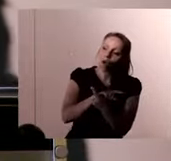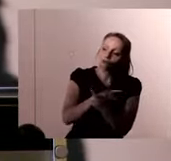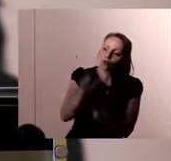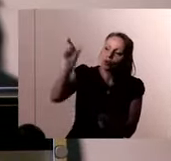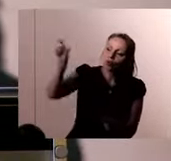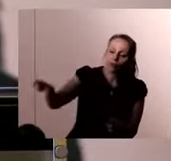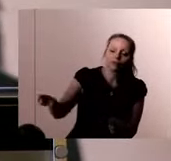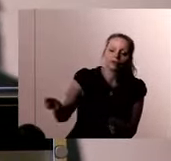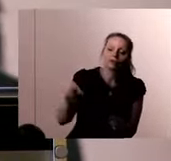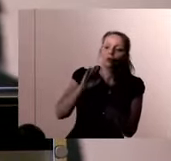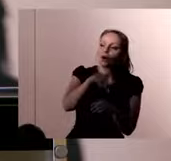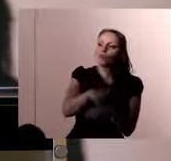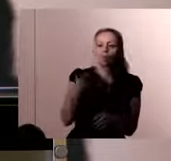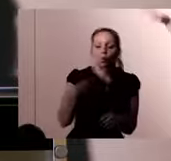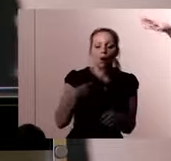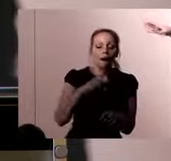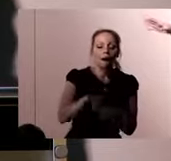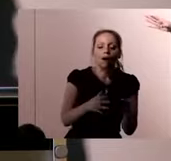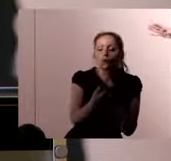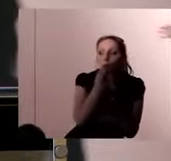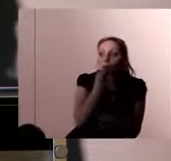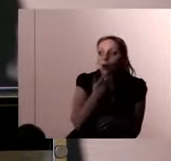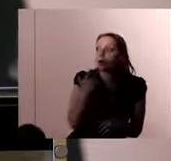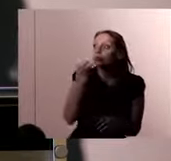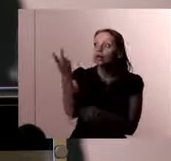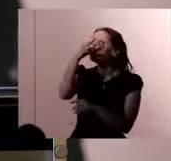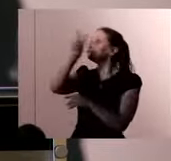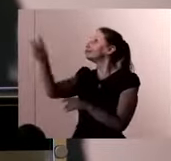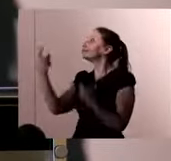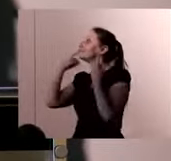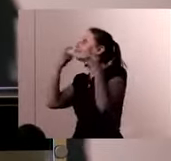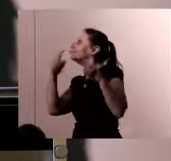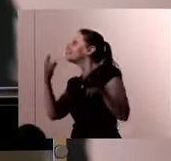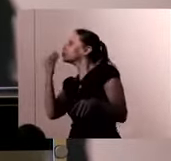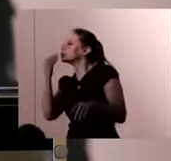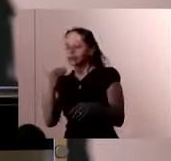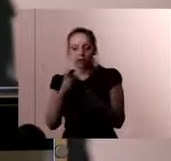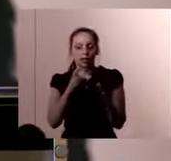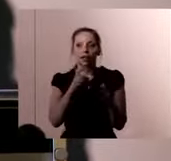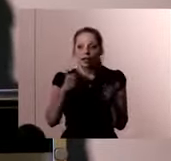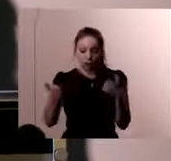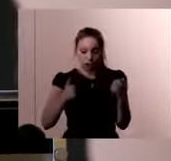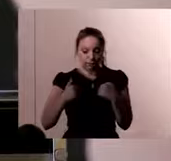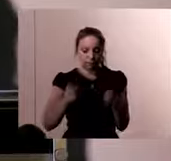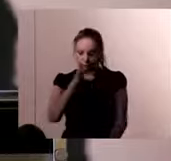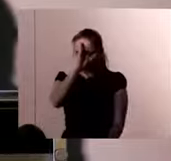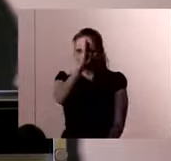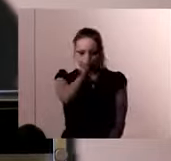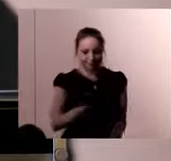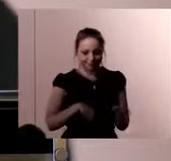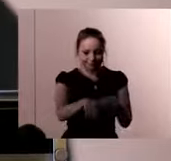were. If there was no one watching the food, the chimpanzees never took an alternate route. They just went straight to